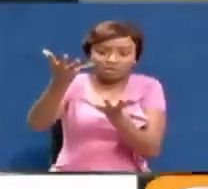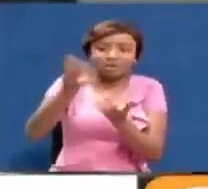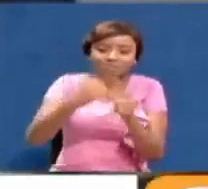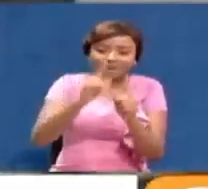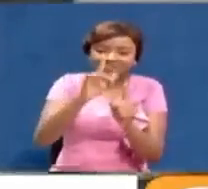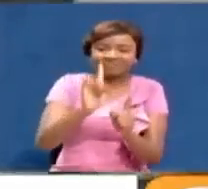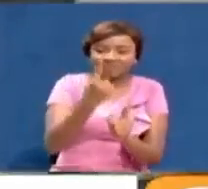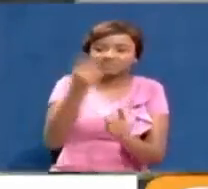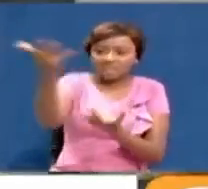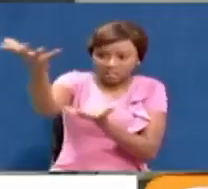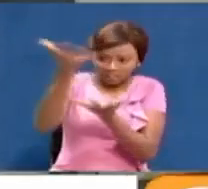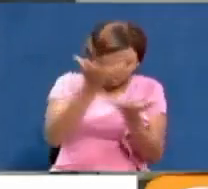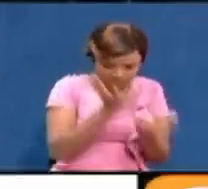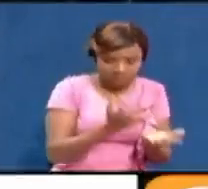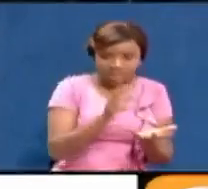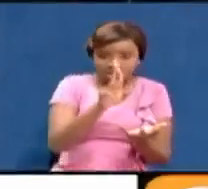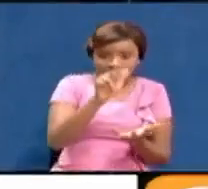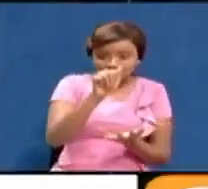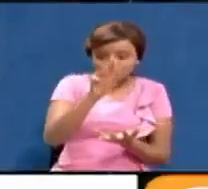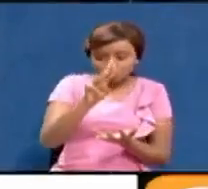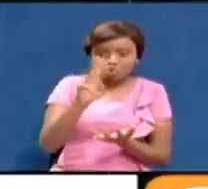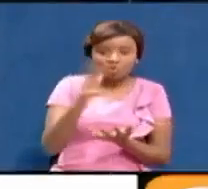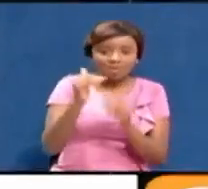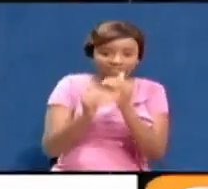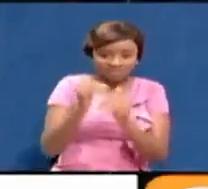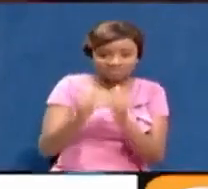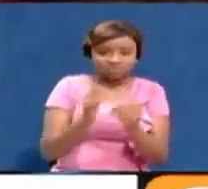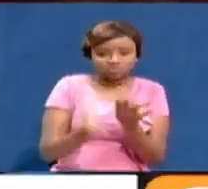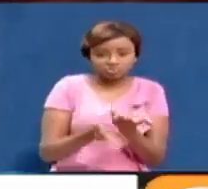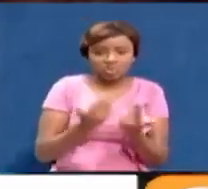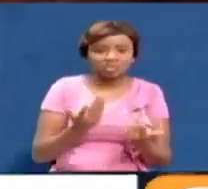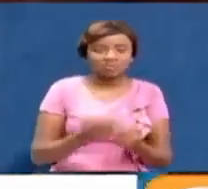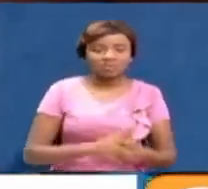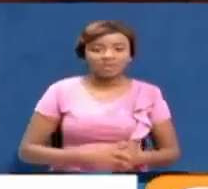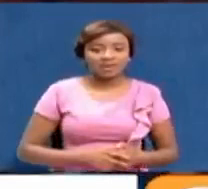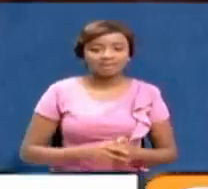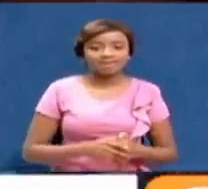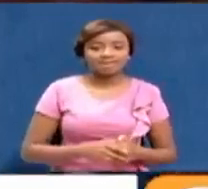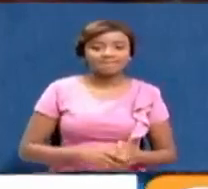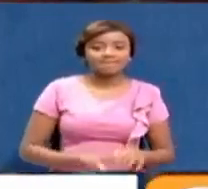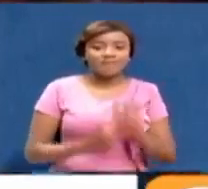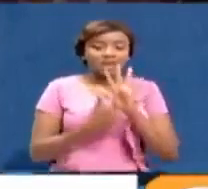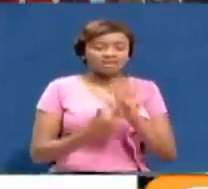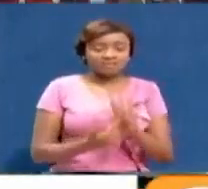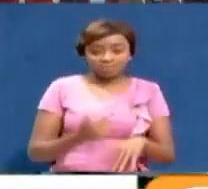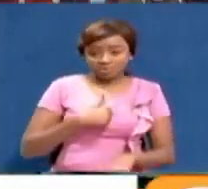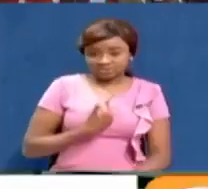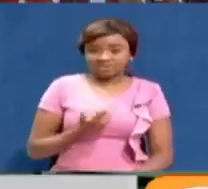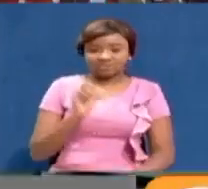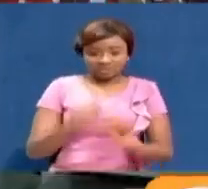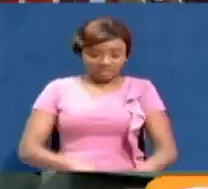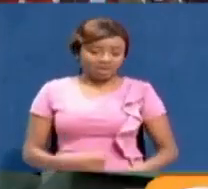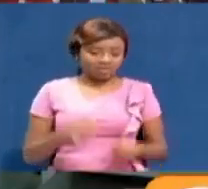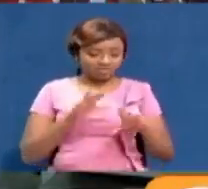materials. KIRDI cites availability and cost as the main drivers leading to this. I can be able to market